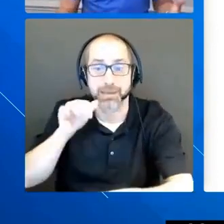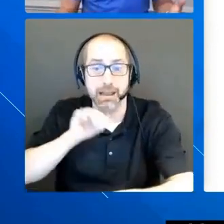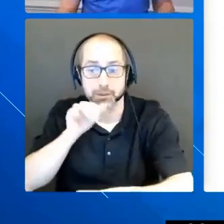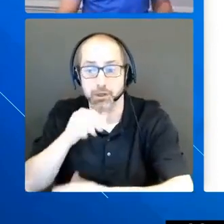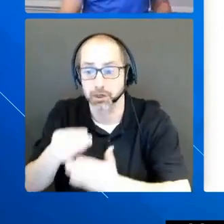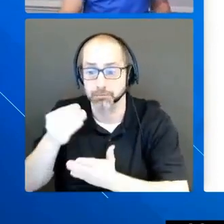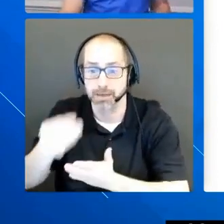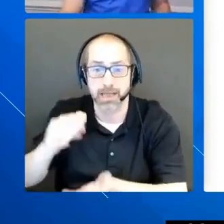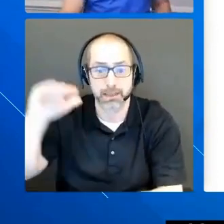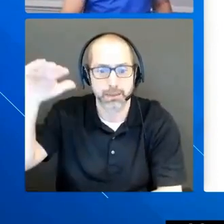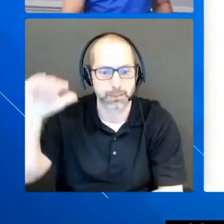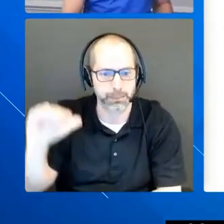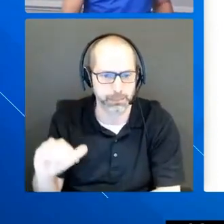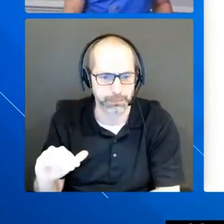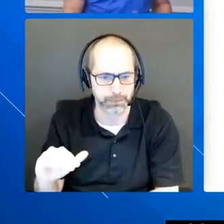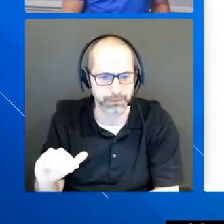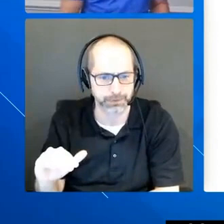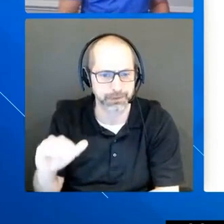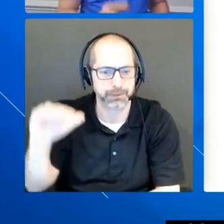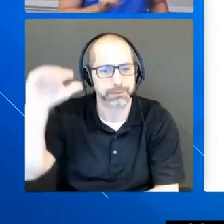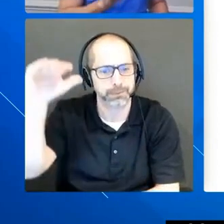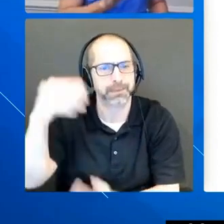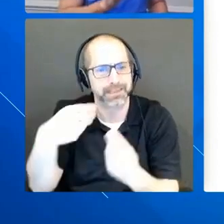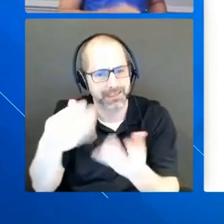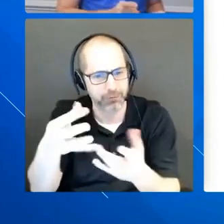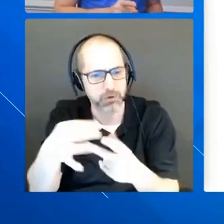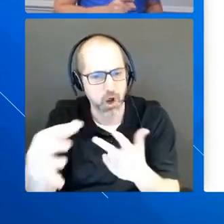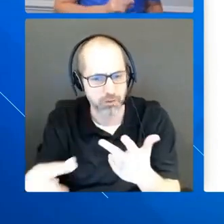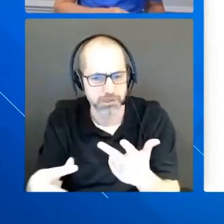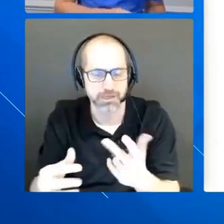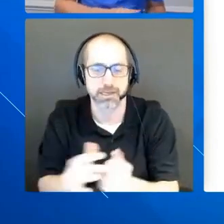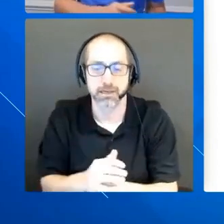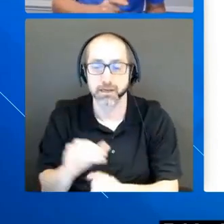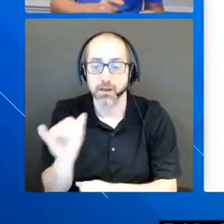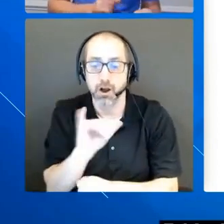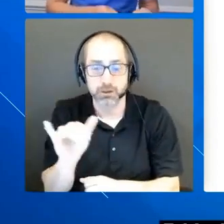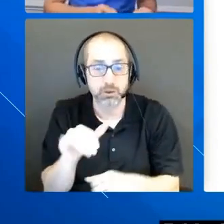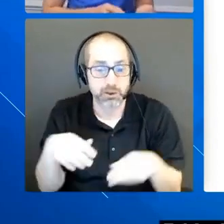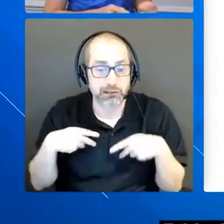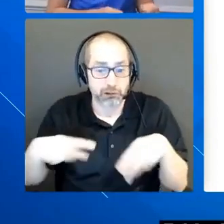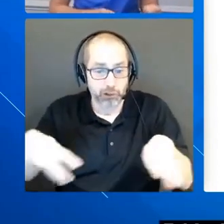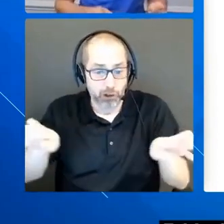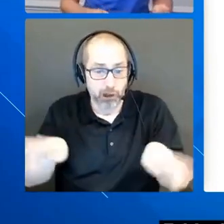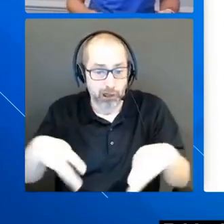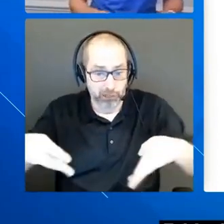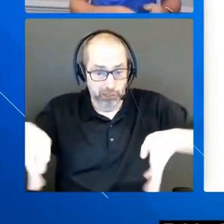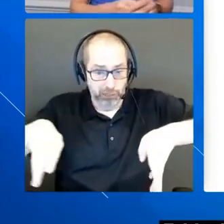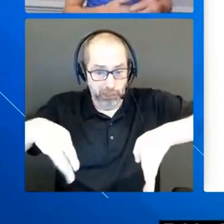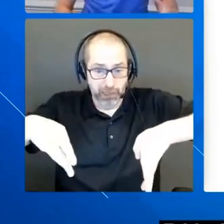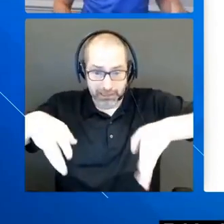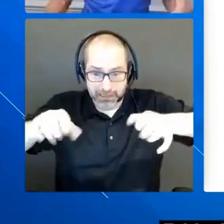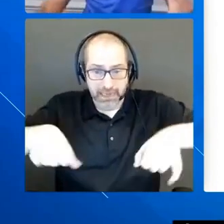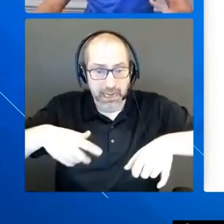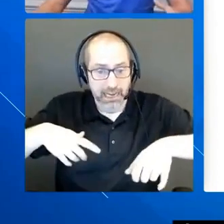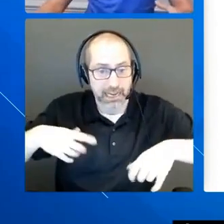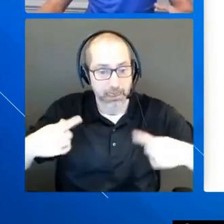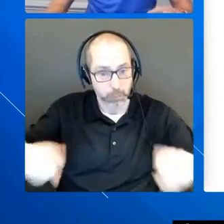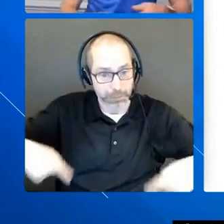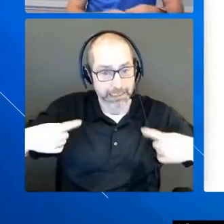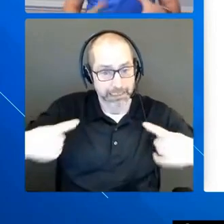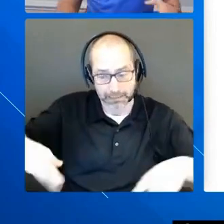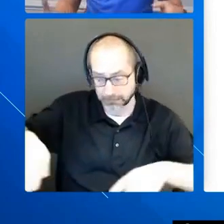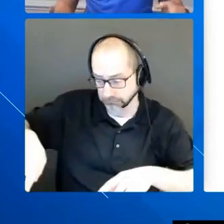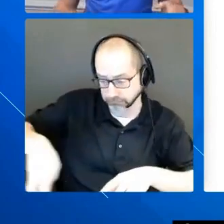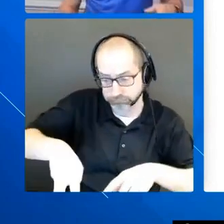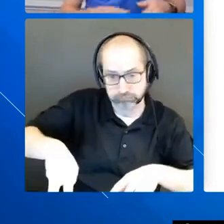give you an option, something to think about. Also, tablecloths can cause issues for users in wheelchairs because they can prevent them from getting close up to the